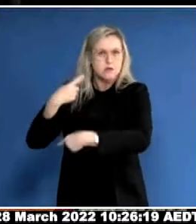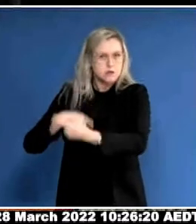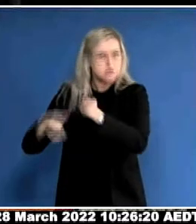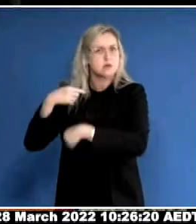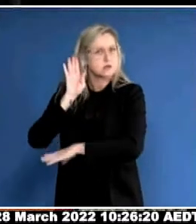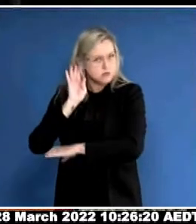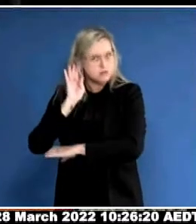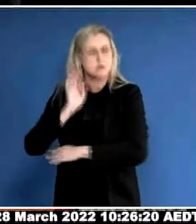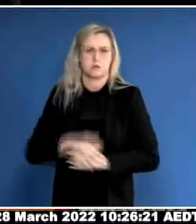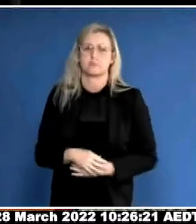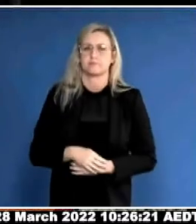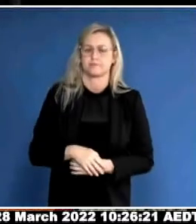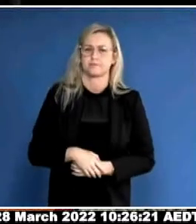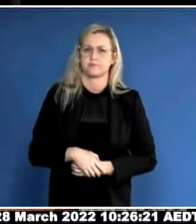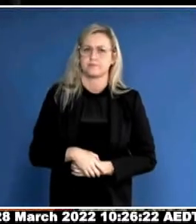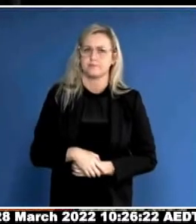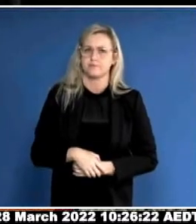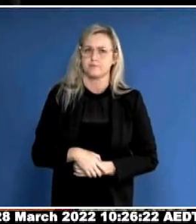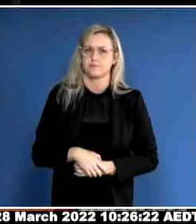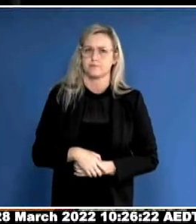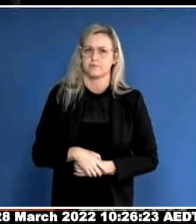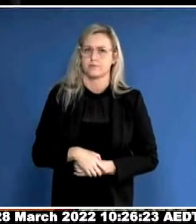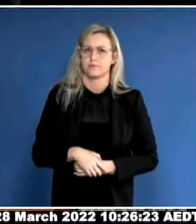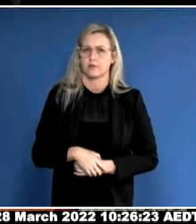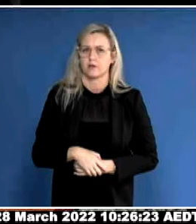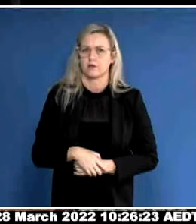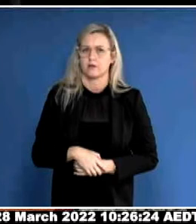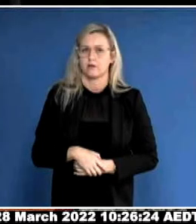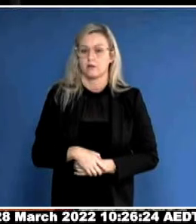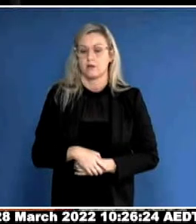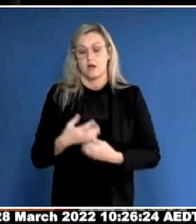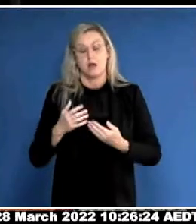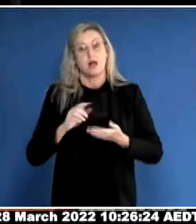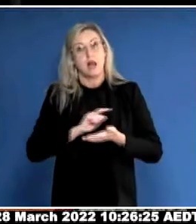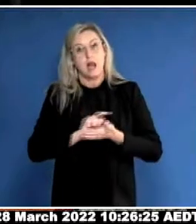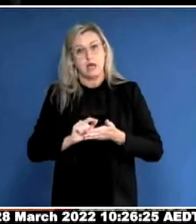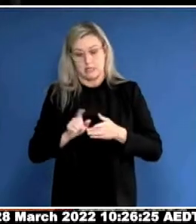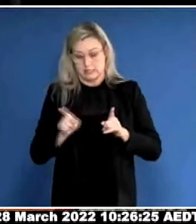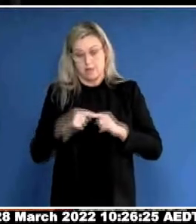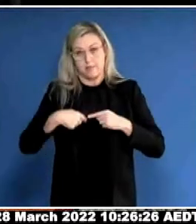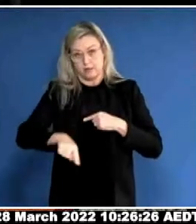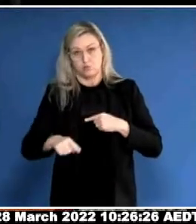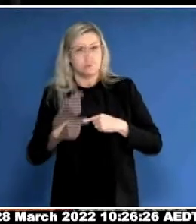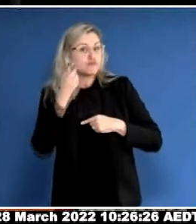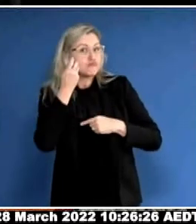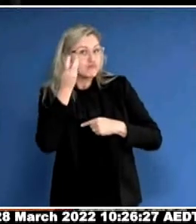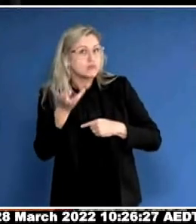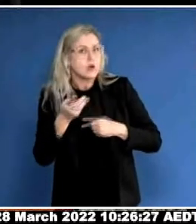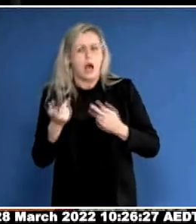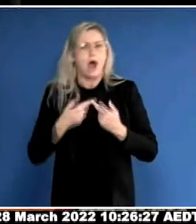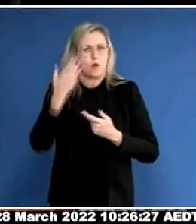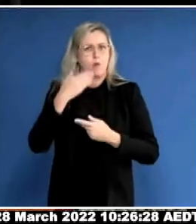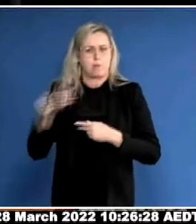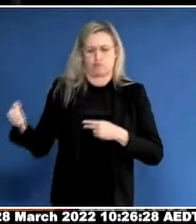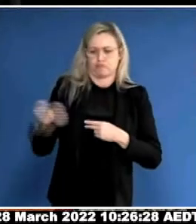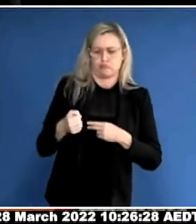direct experience of women, later this week you will hear from other witnesses. We have worked over many months now